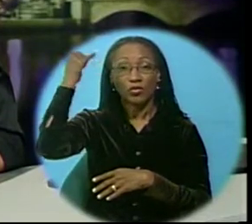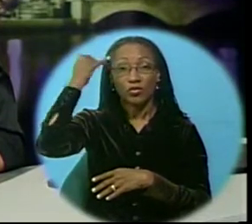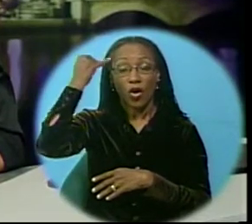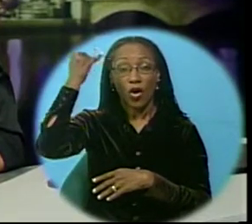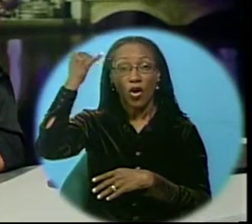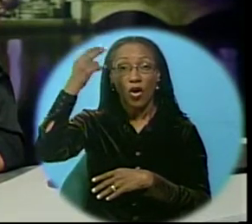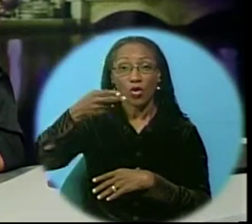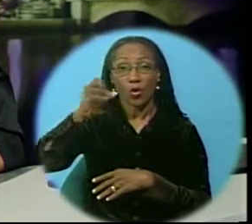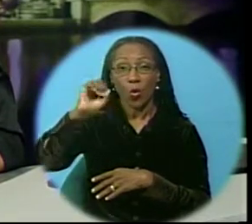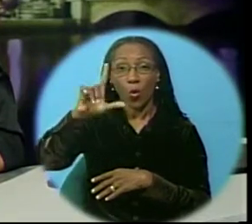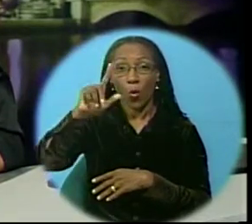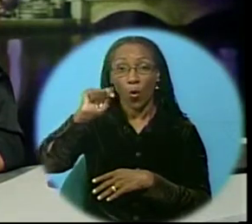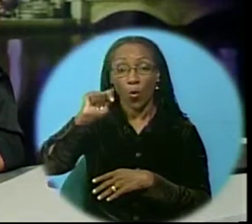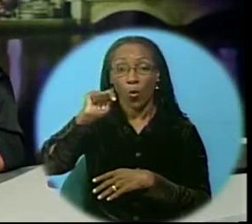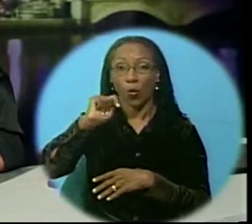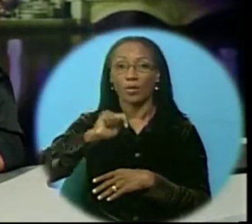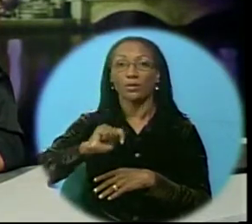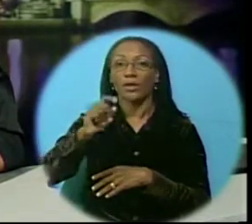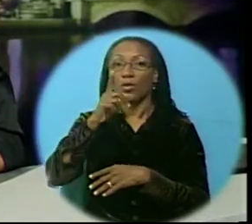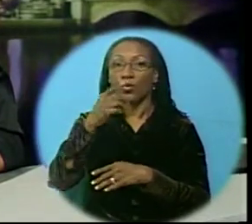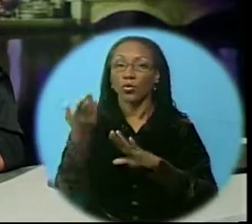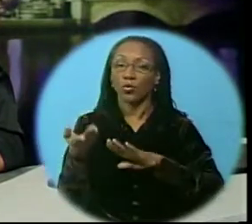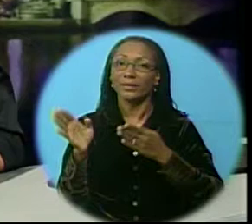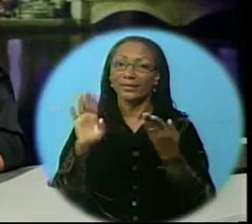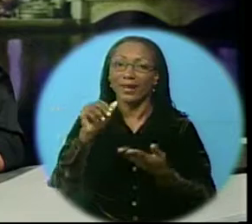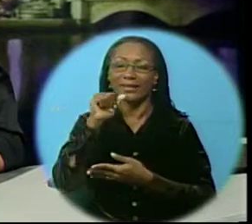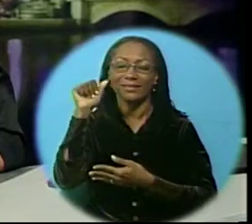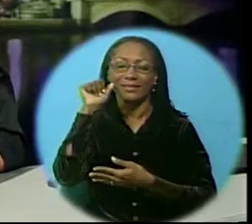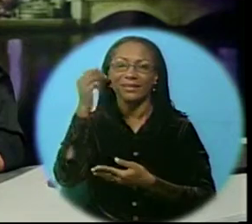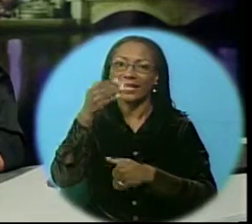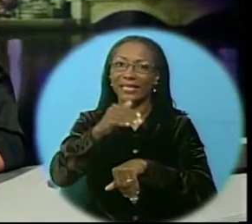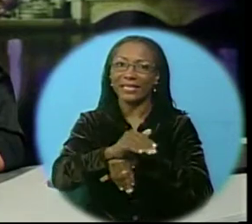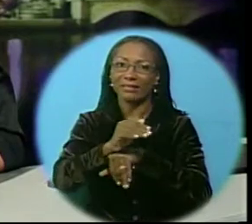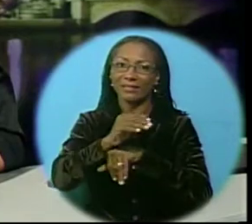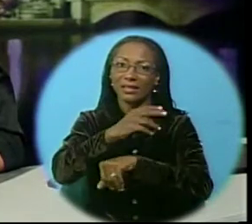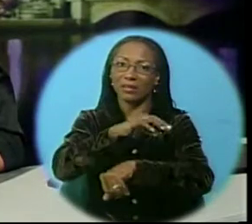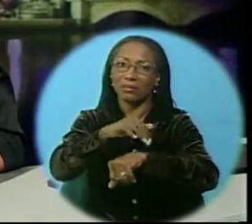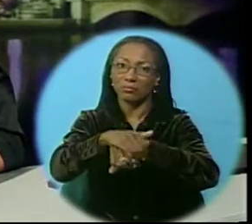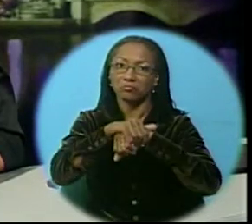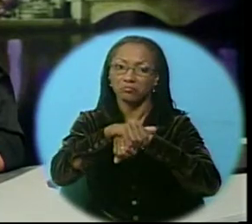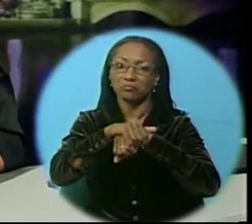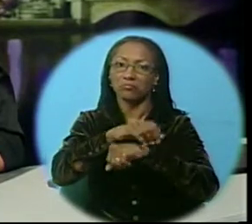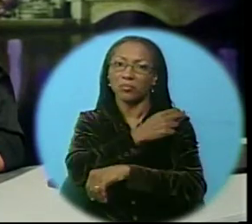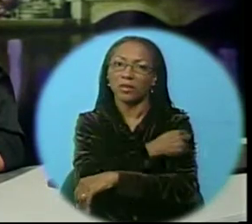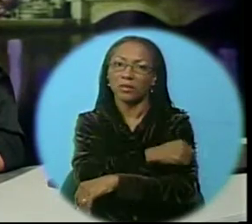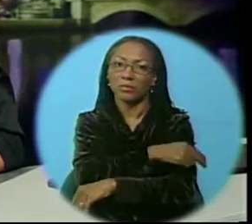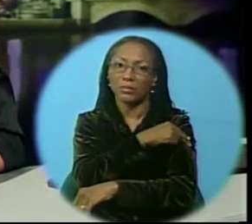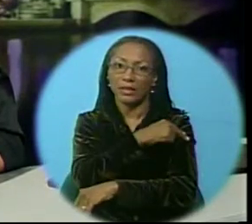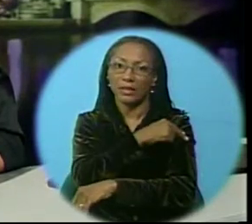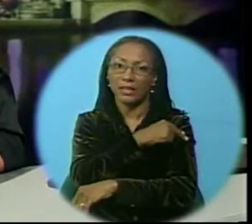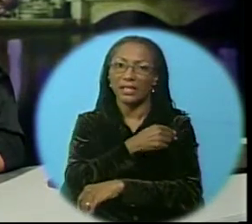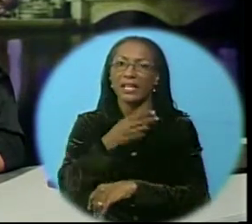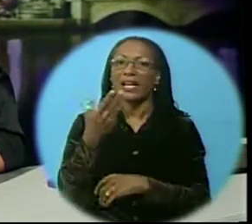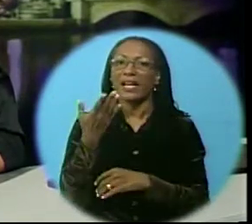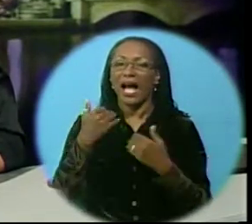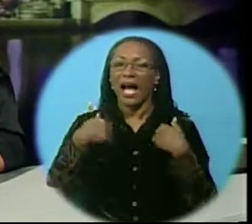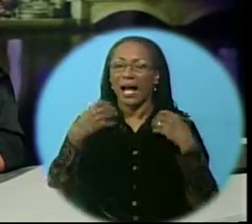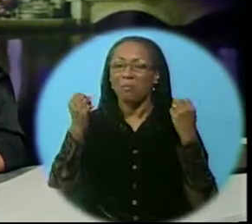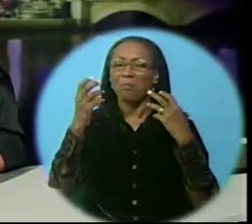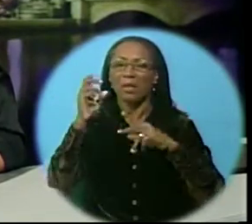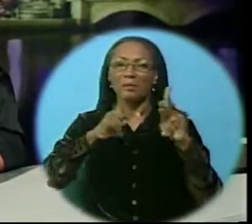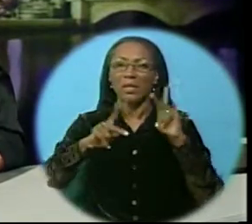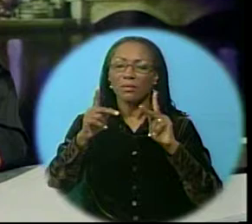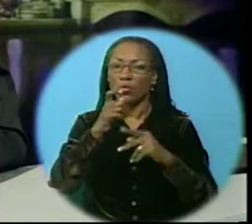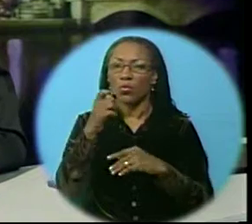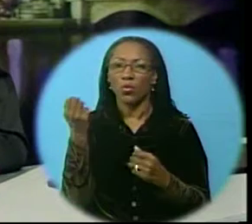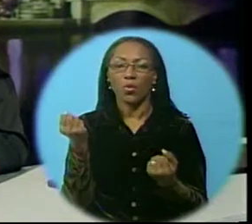some time, passed away at a London hospital yesterday evening. Two local promoters say Holt had a big fan base right here